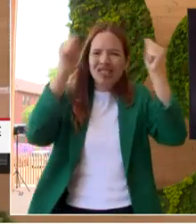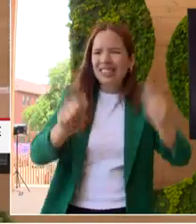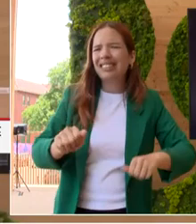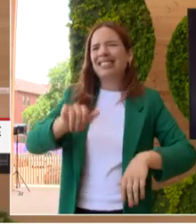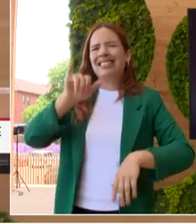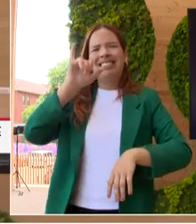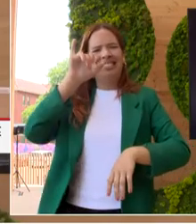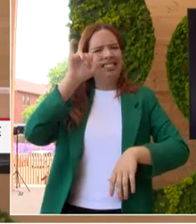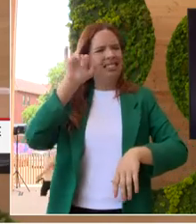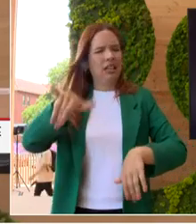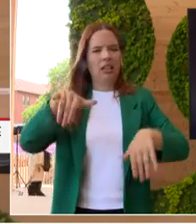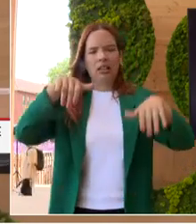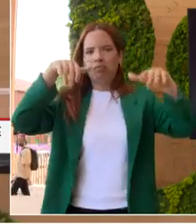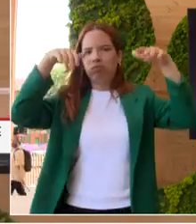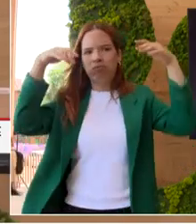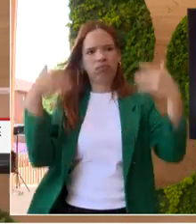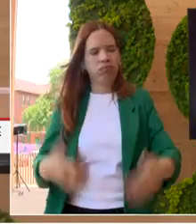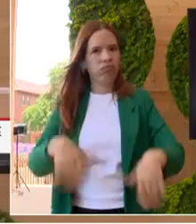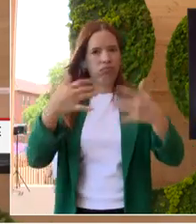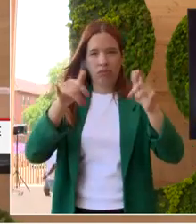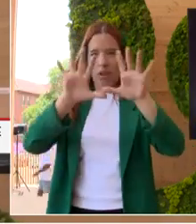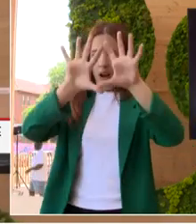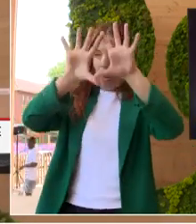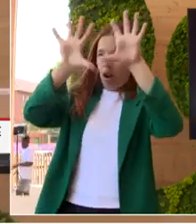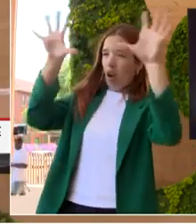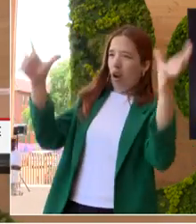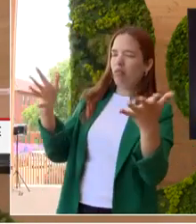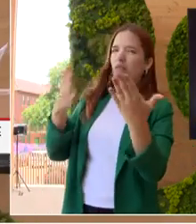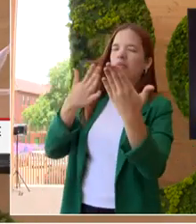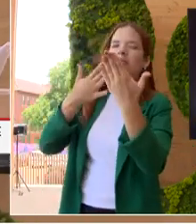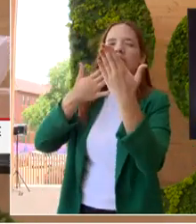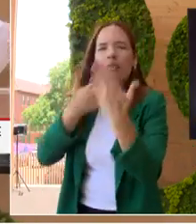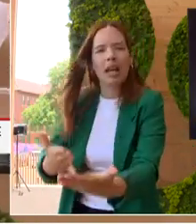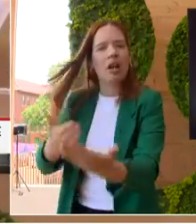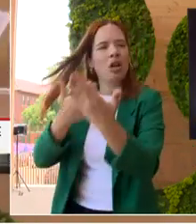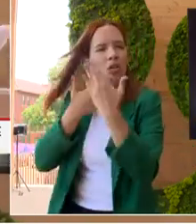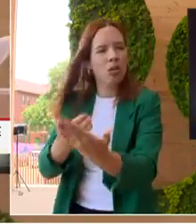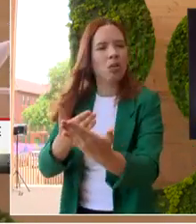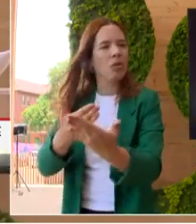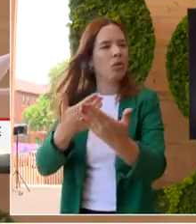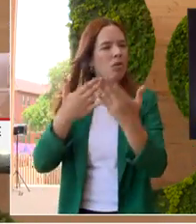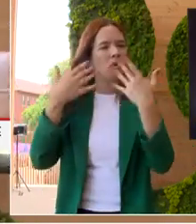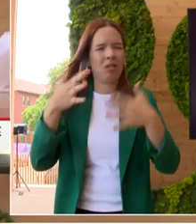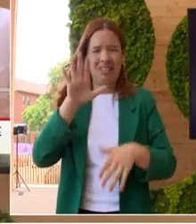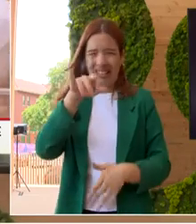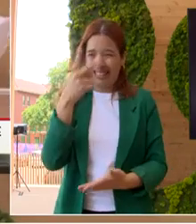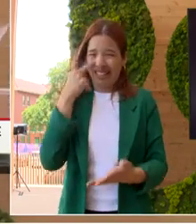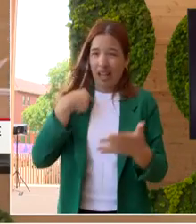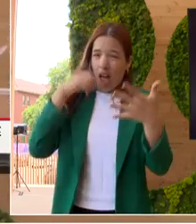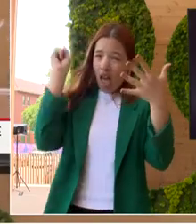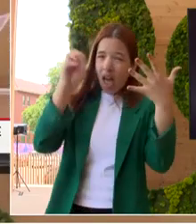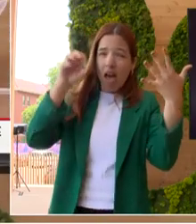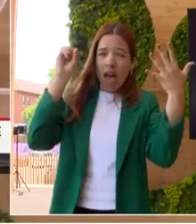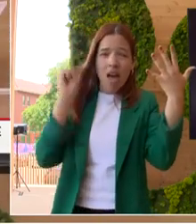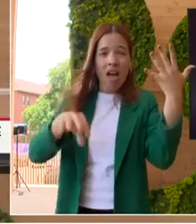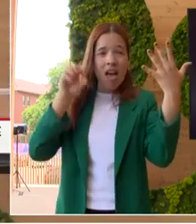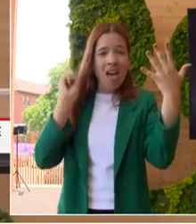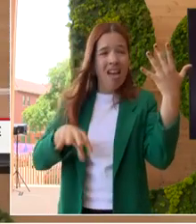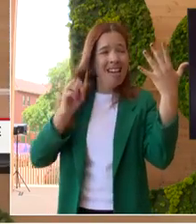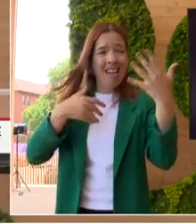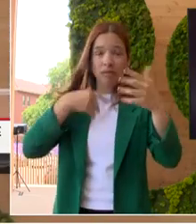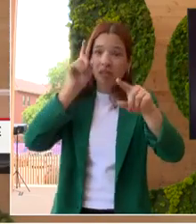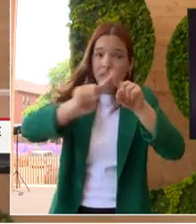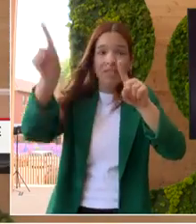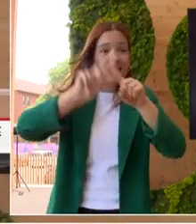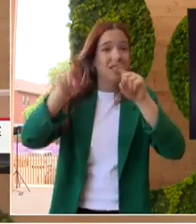structure together. Partners such as Kaboom, Whitman Walker Health, WeLink, Soldunum, the DC Green Bank, and of course our